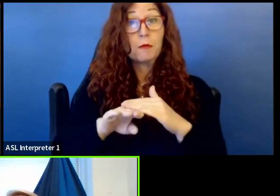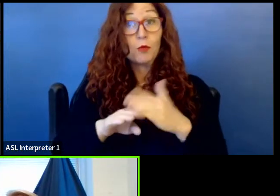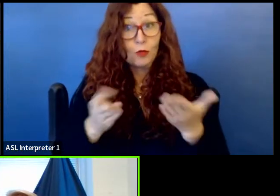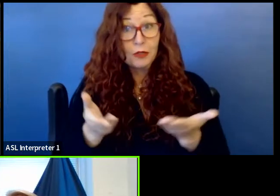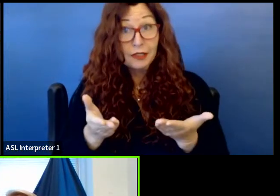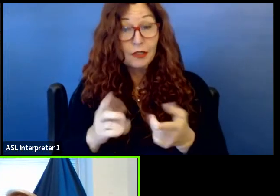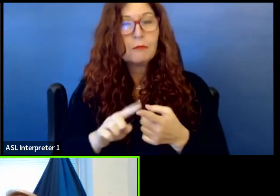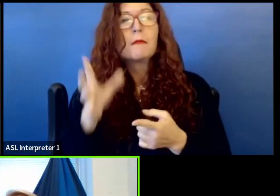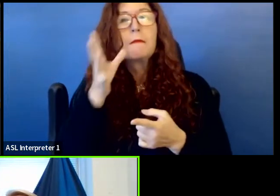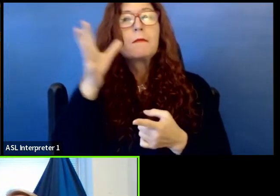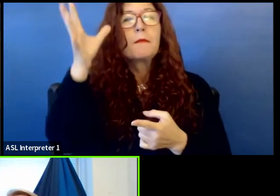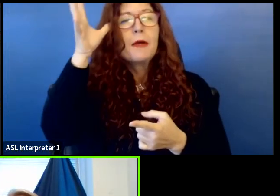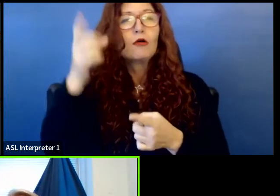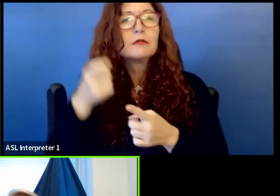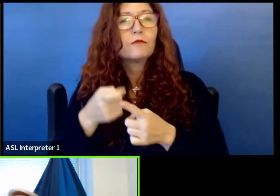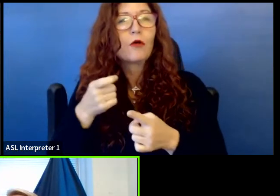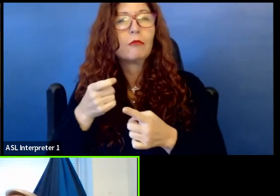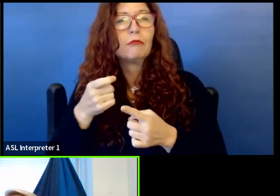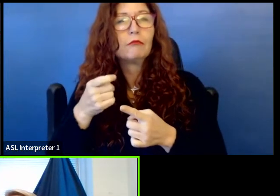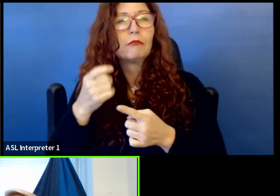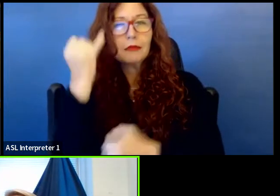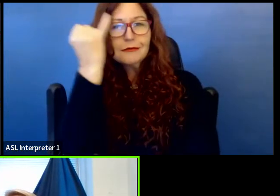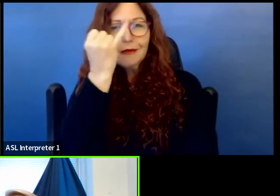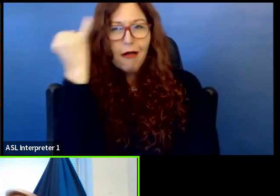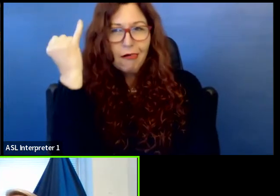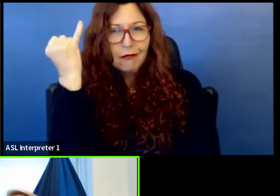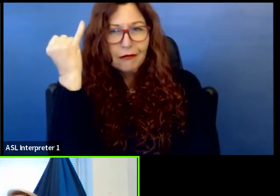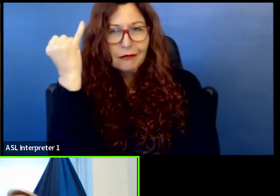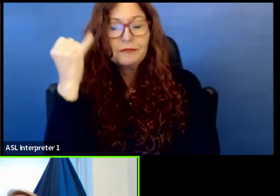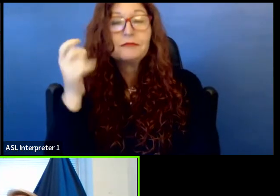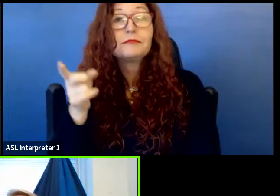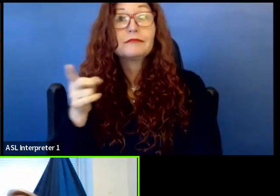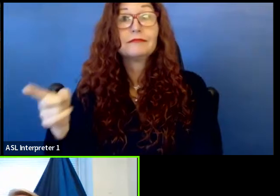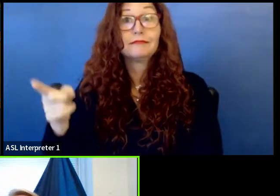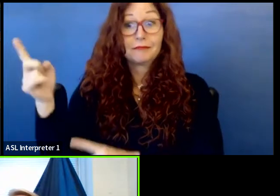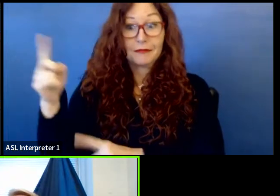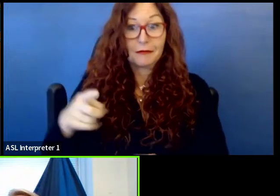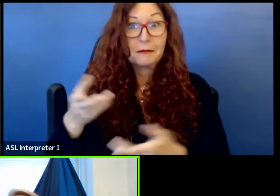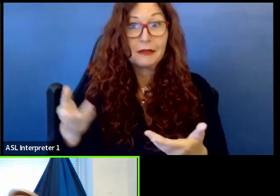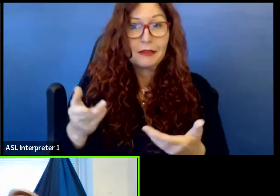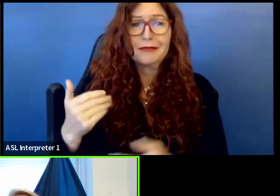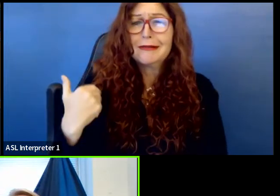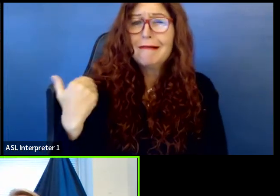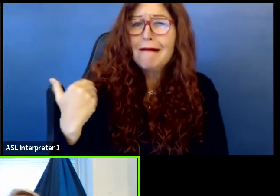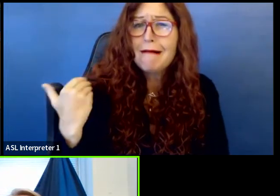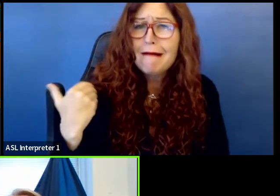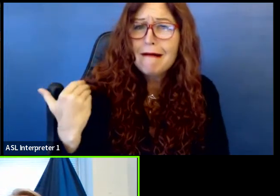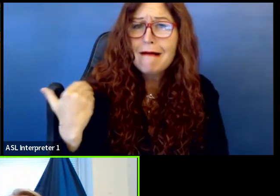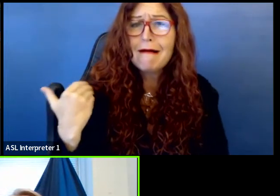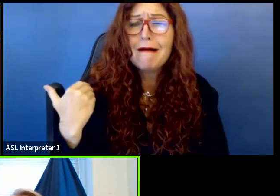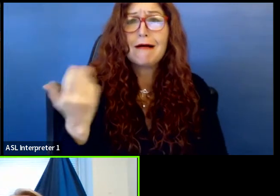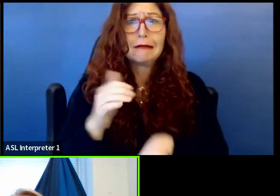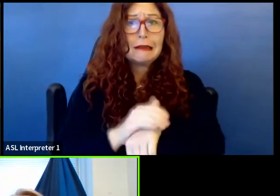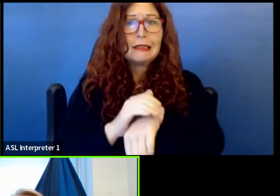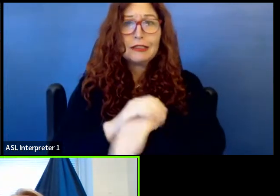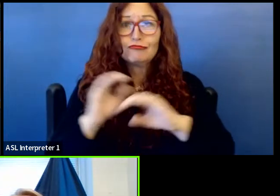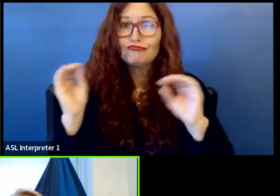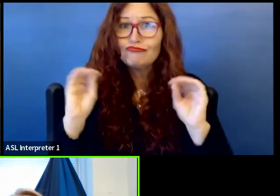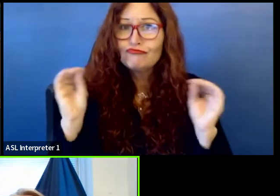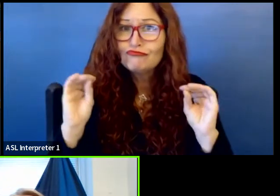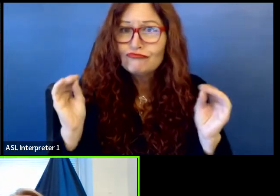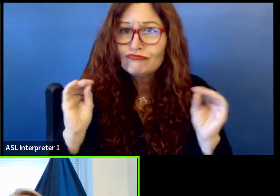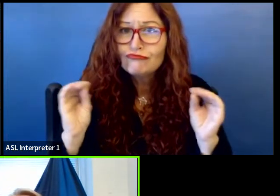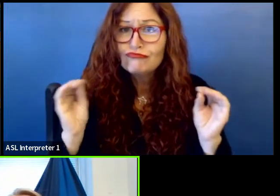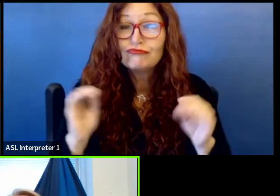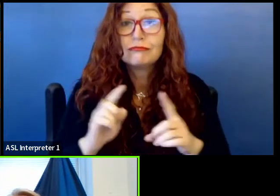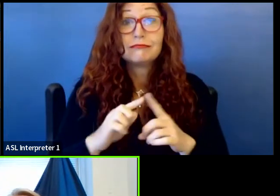separately came to this country as teenagers with only elementary school educations and speaking no english indeed my grandfather despite being born here